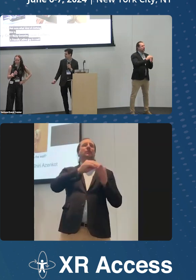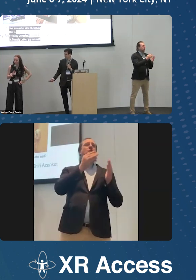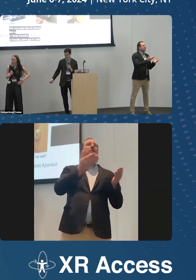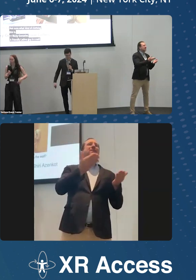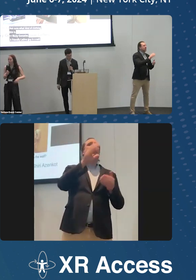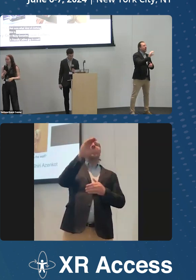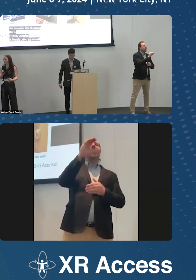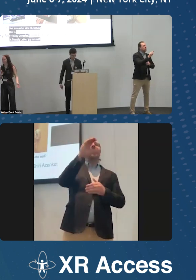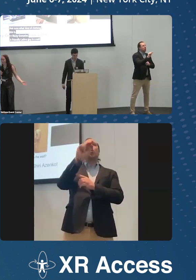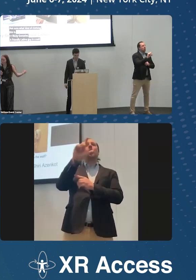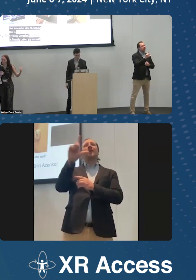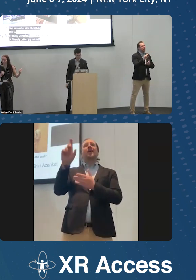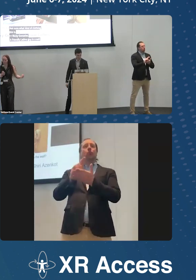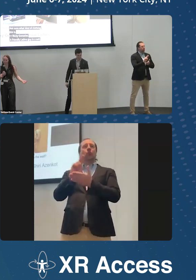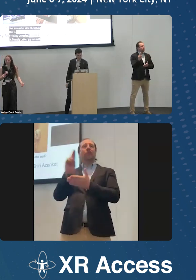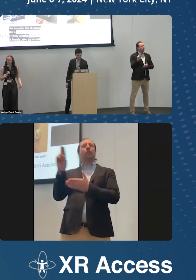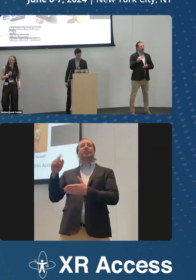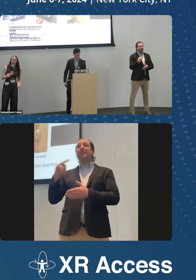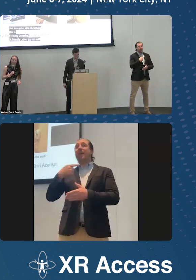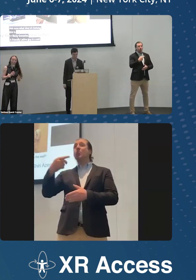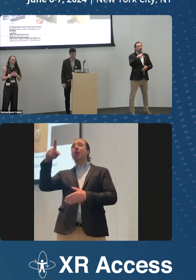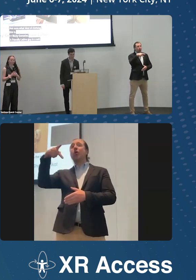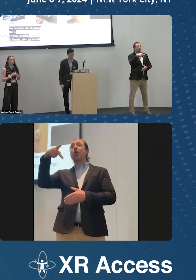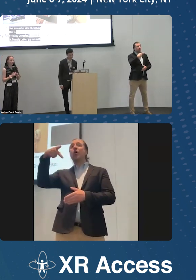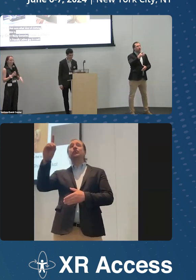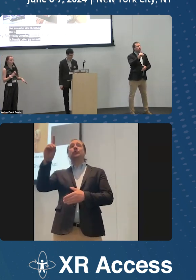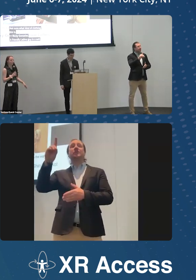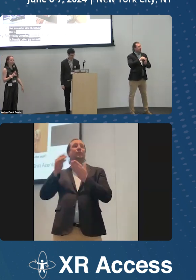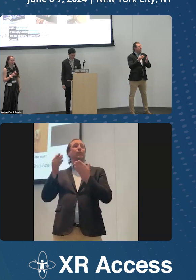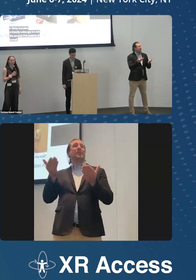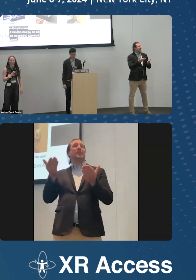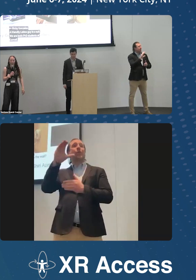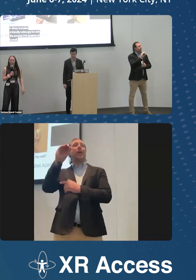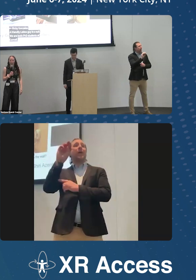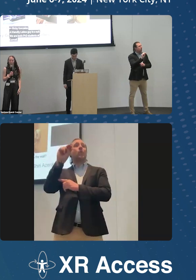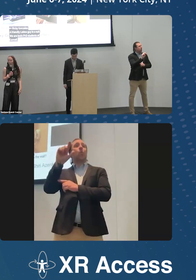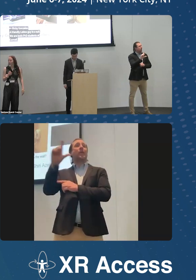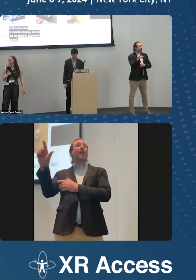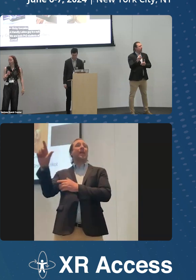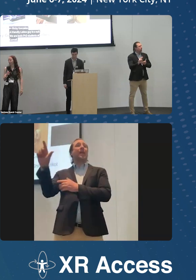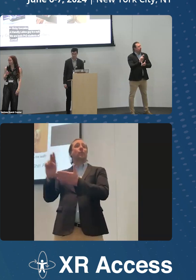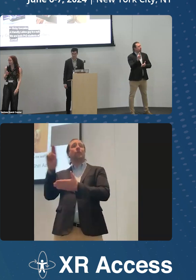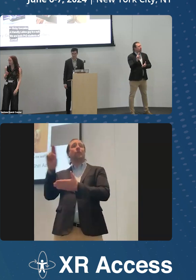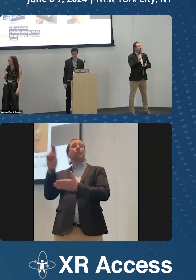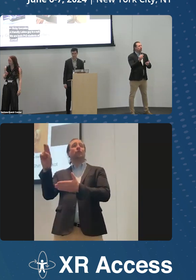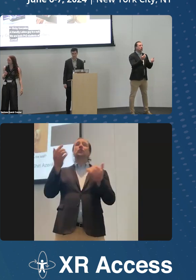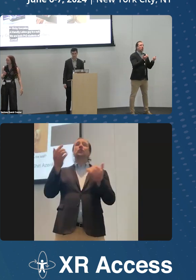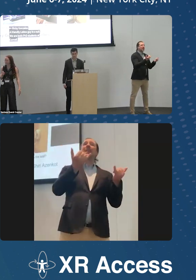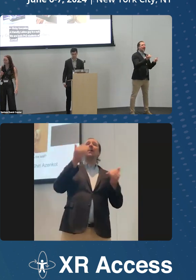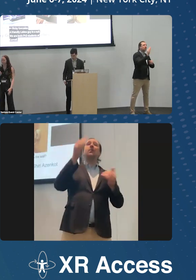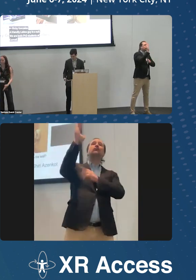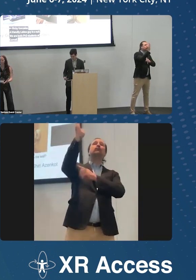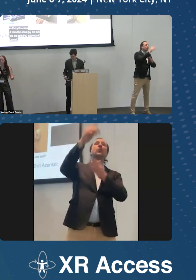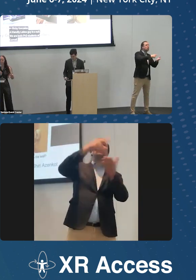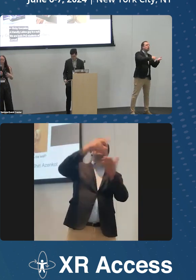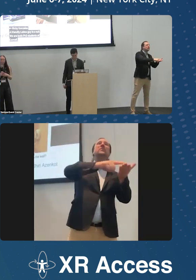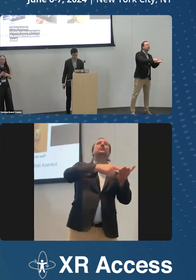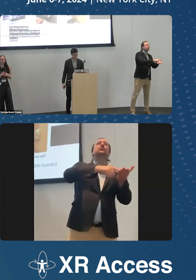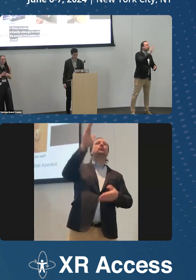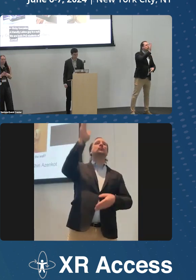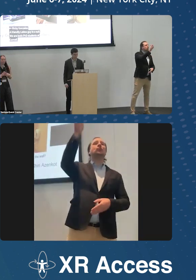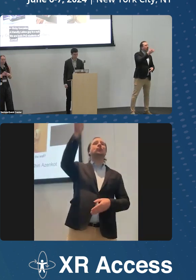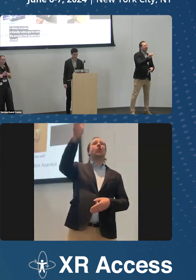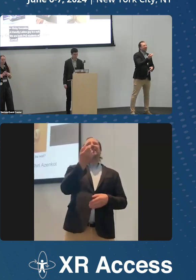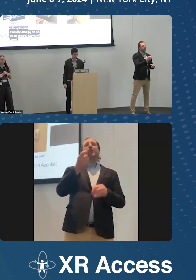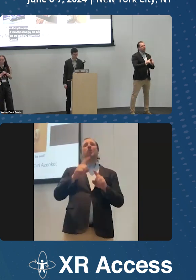Yes, so we are PhD students, like Ricky just said, here at Cornell University. So we're going to be giving a research talk for all of you guys. So a little bit different